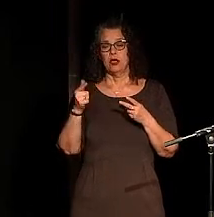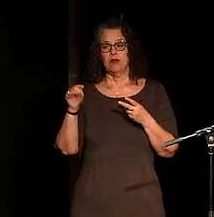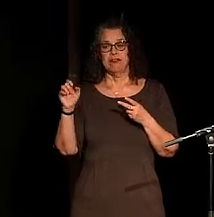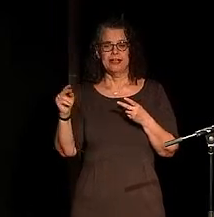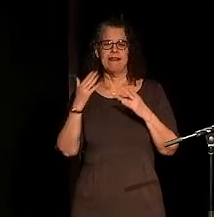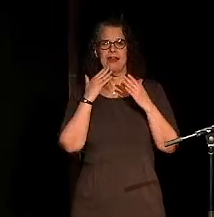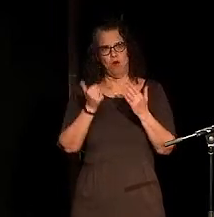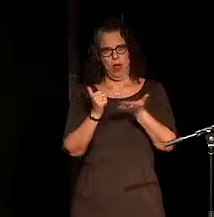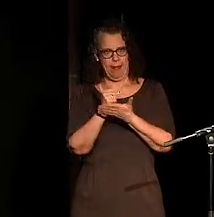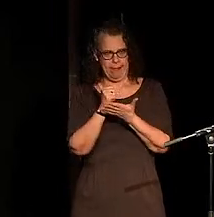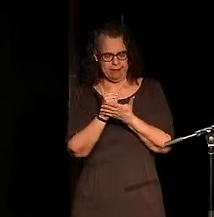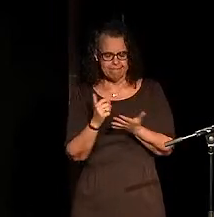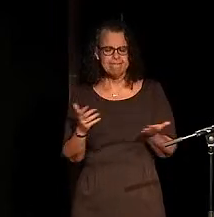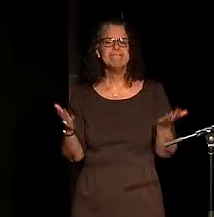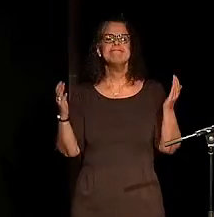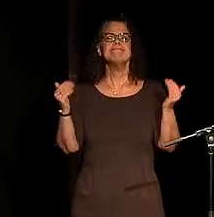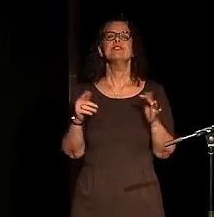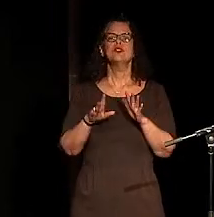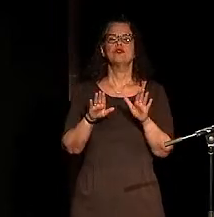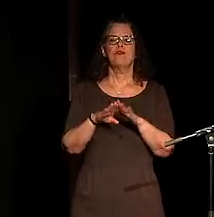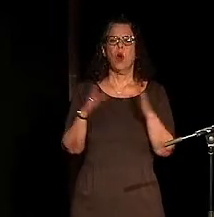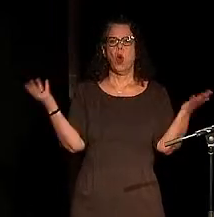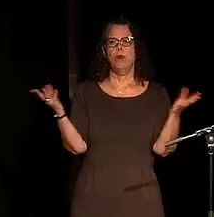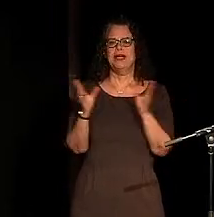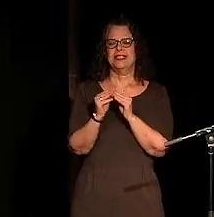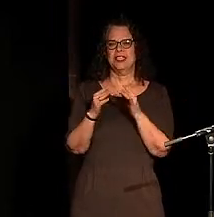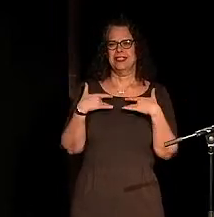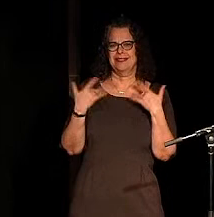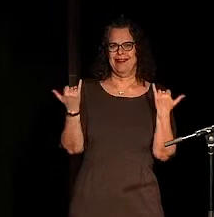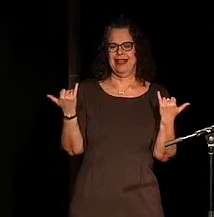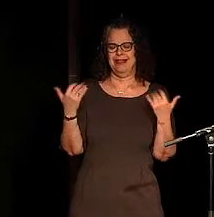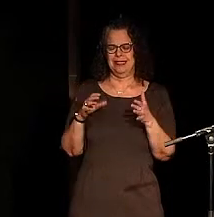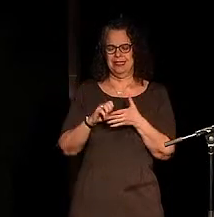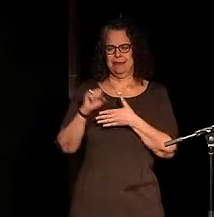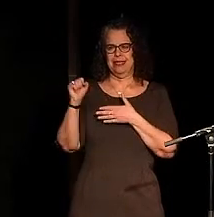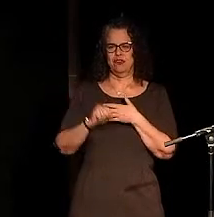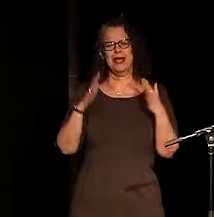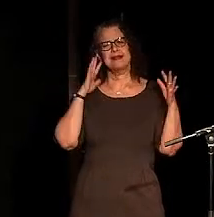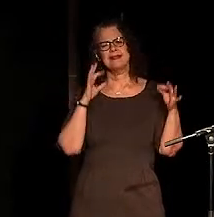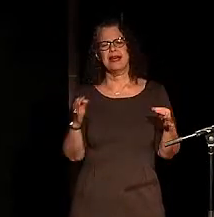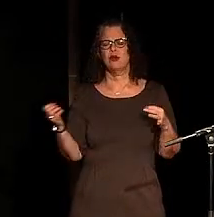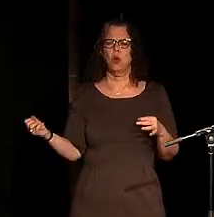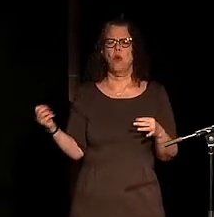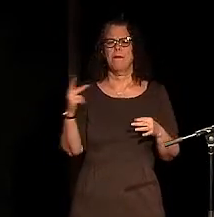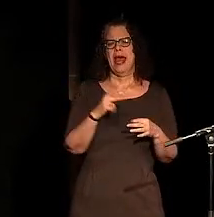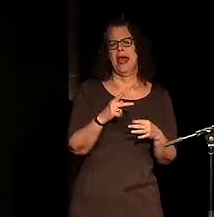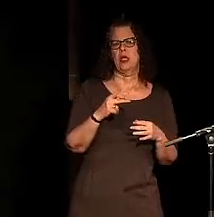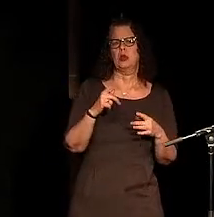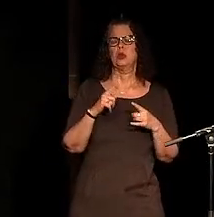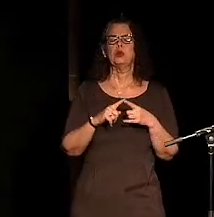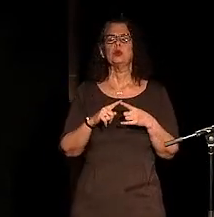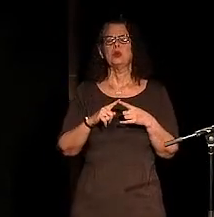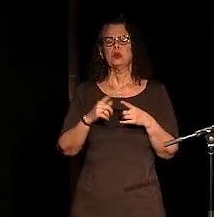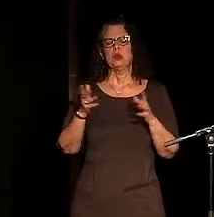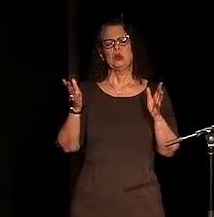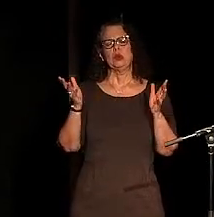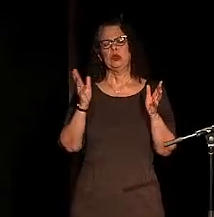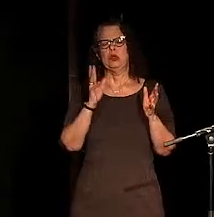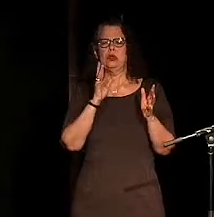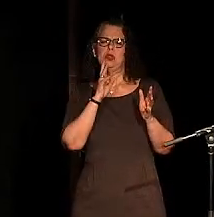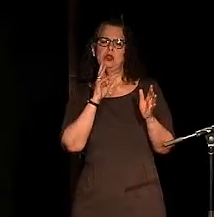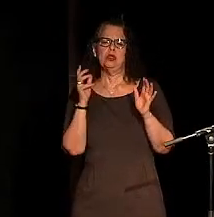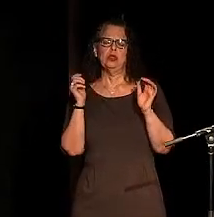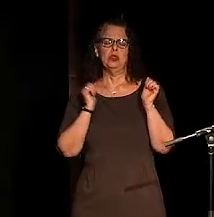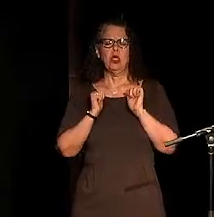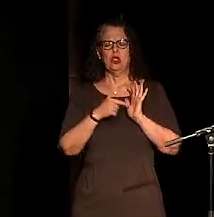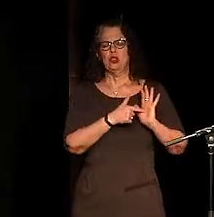for all your help. Now, for our opening sessions event this semester, I decided to return to the talk show format that we